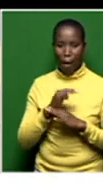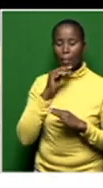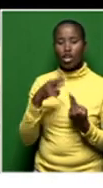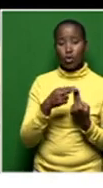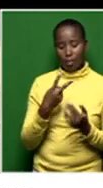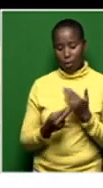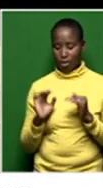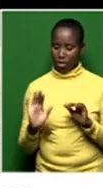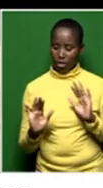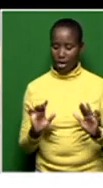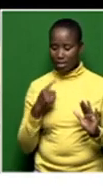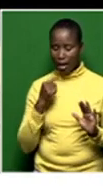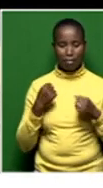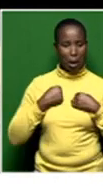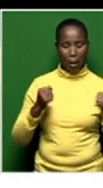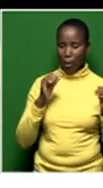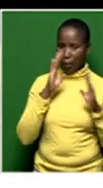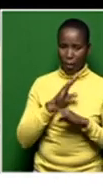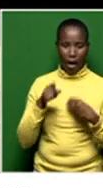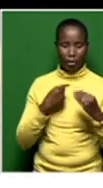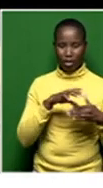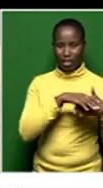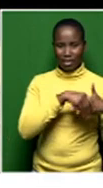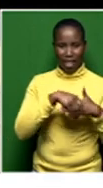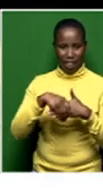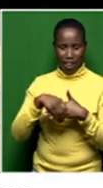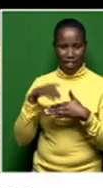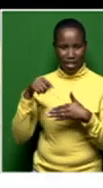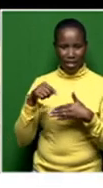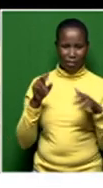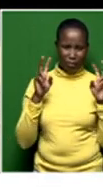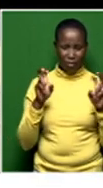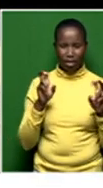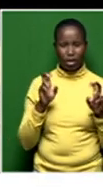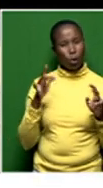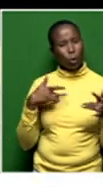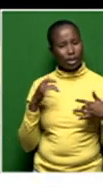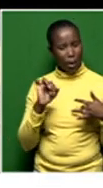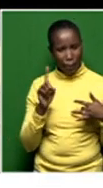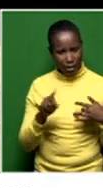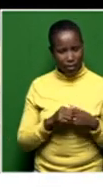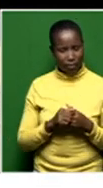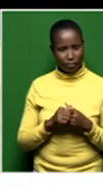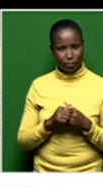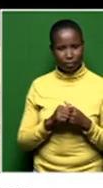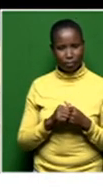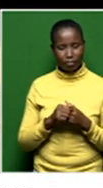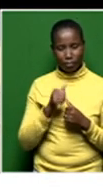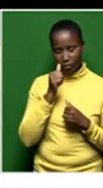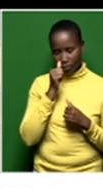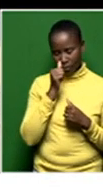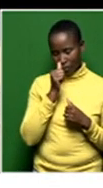of you, are saying that there's been no openness on this Takadzo deal. What is your greatest concern about this deal, as it is presumed that this